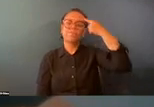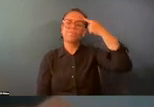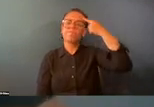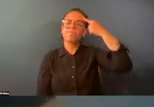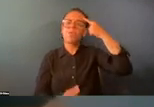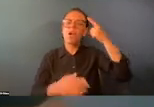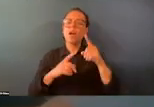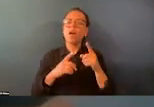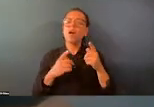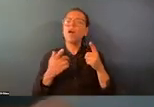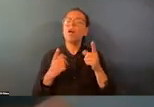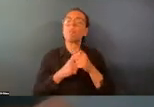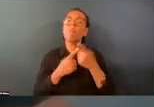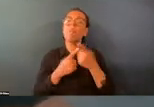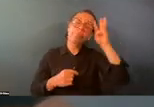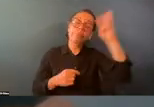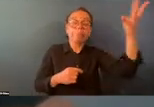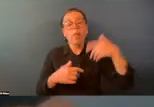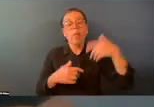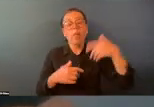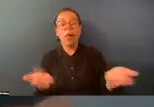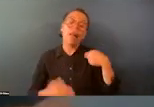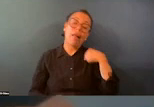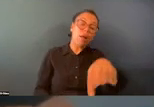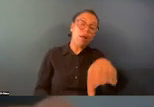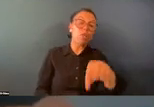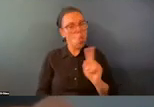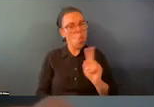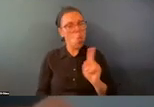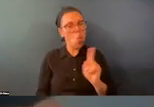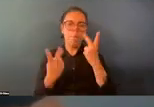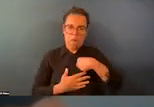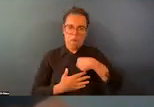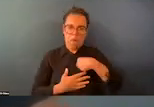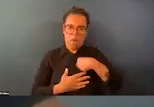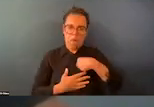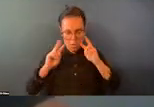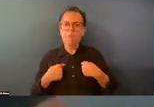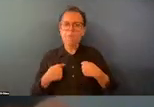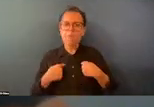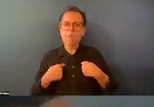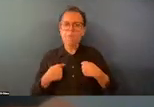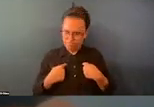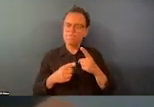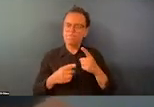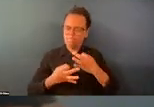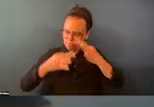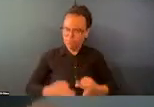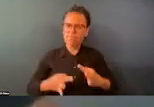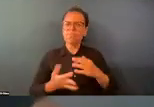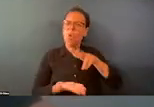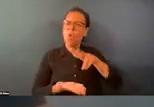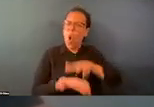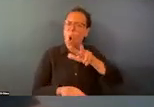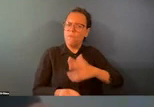commitments must also be institutionalized and coherent across policies, especially across sector policies. So this is where the